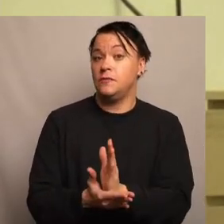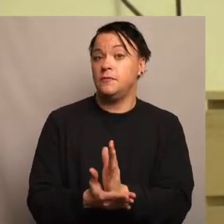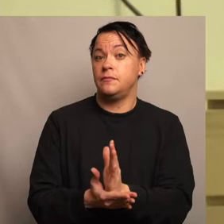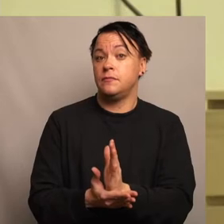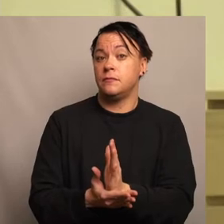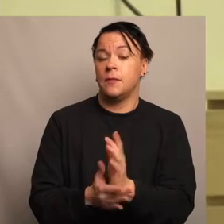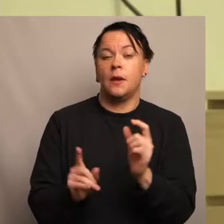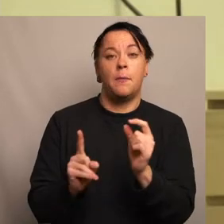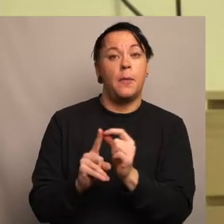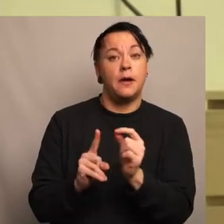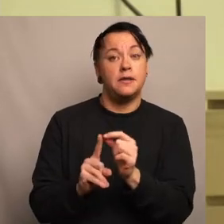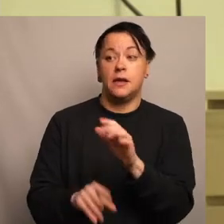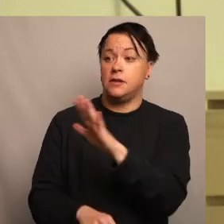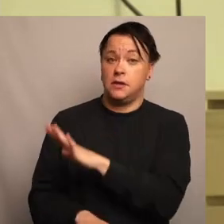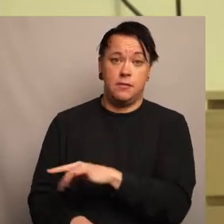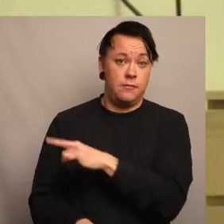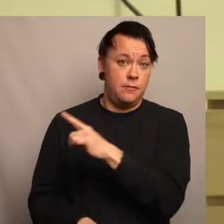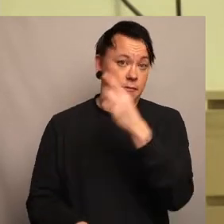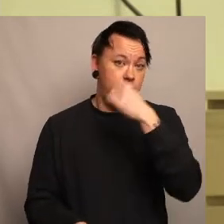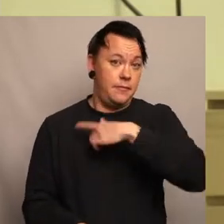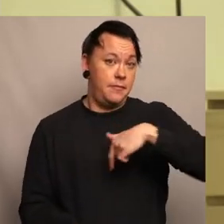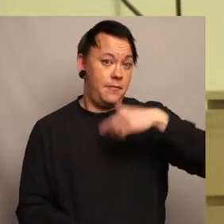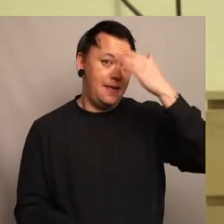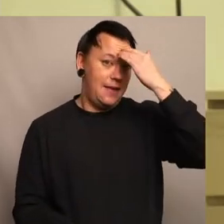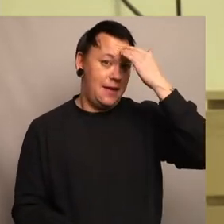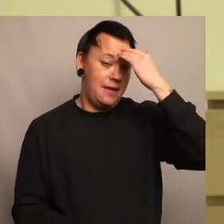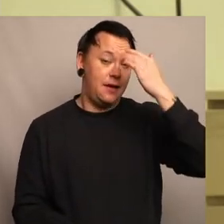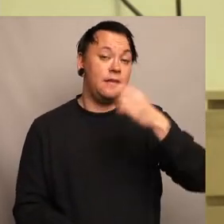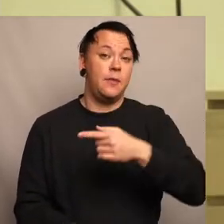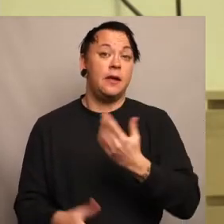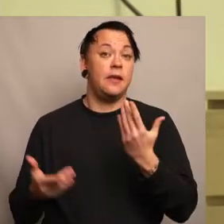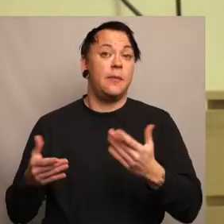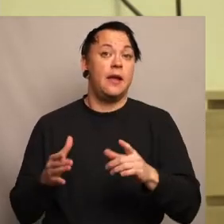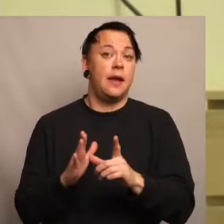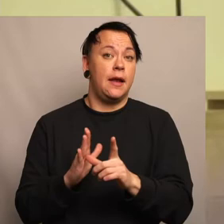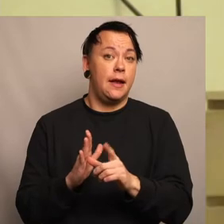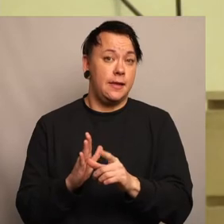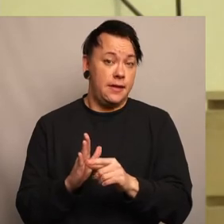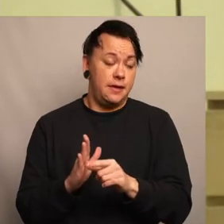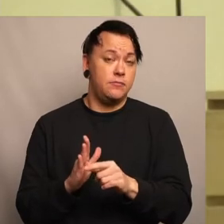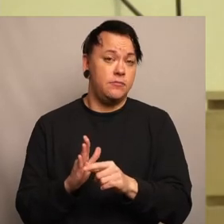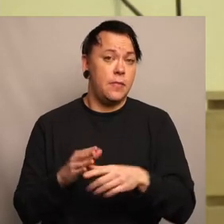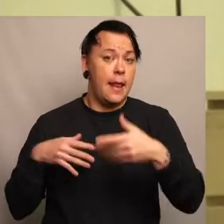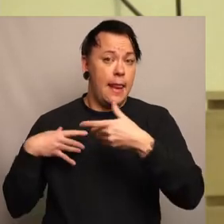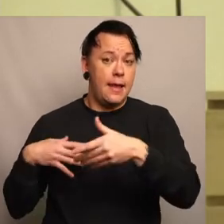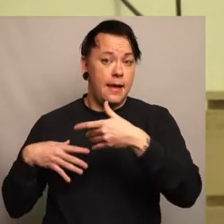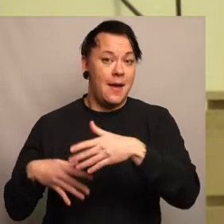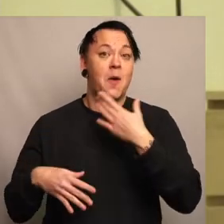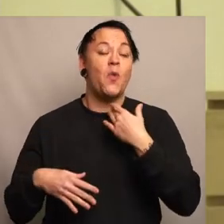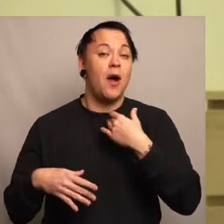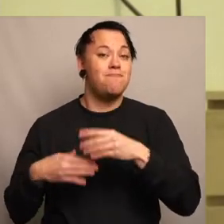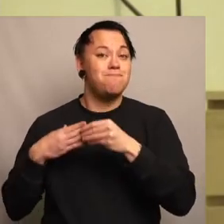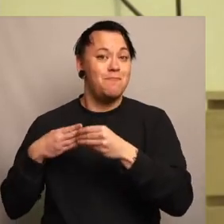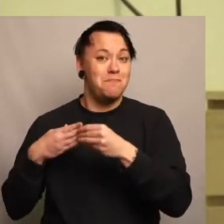know that at present, the movement is led by trans women there as well. So there seems to be kind of like a